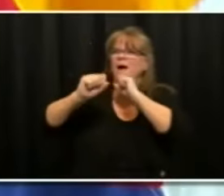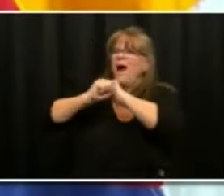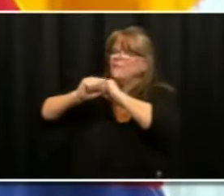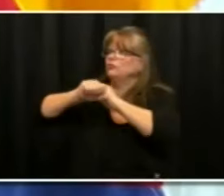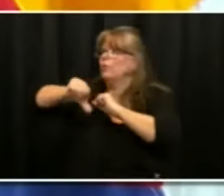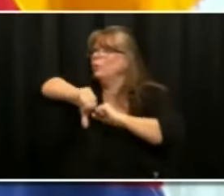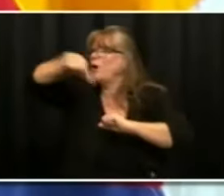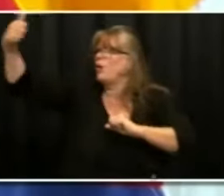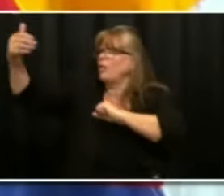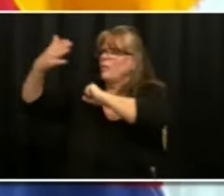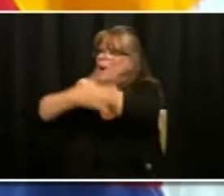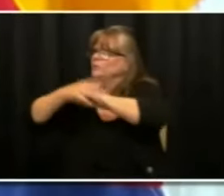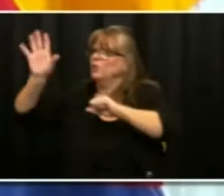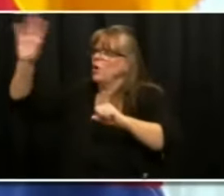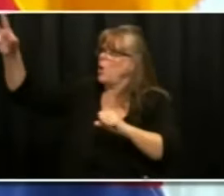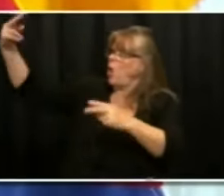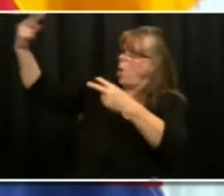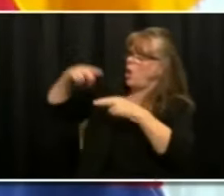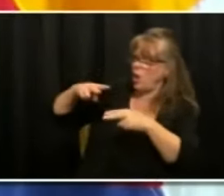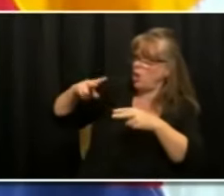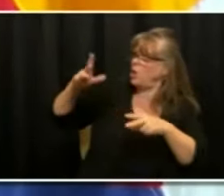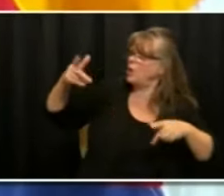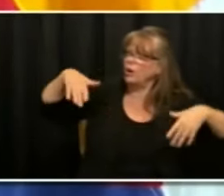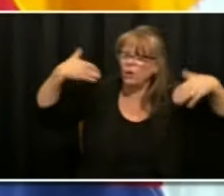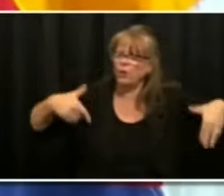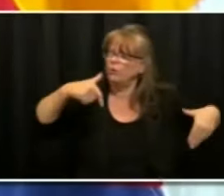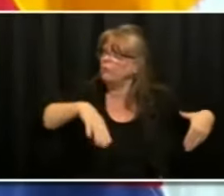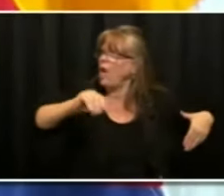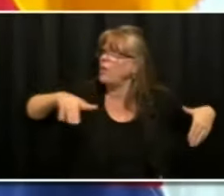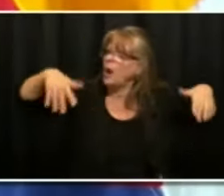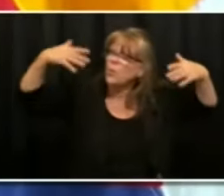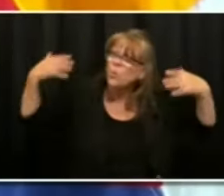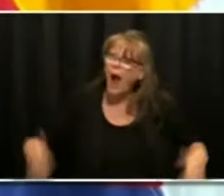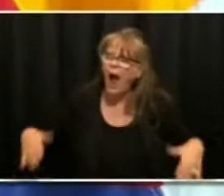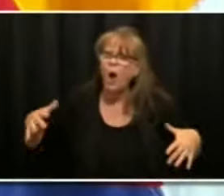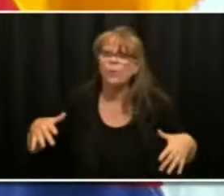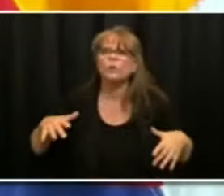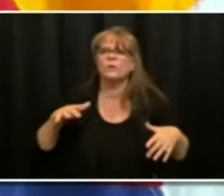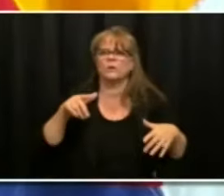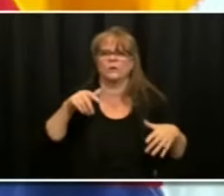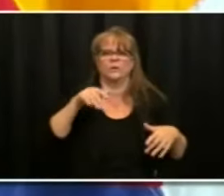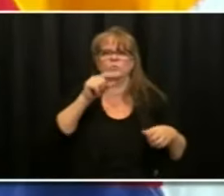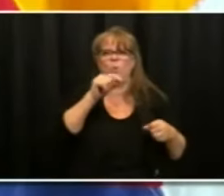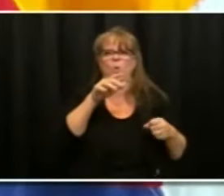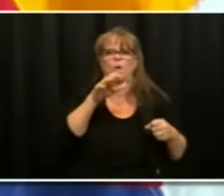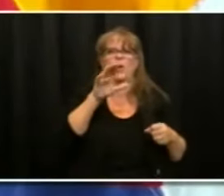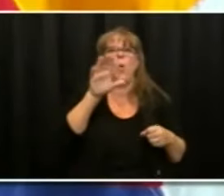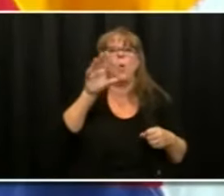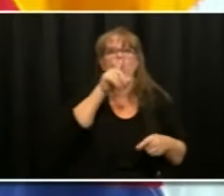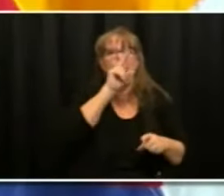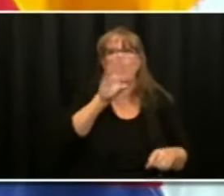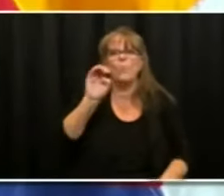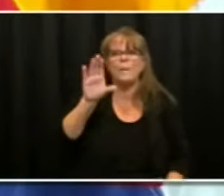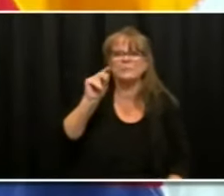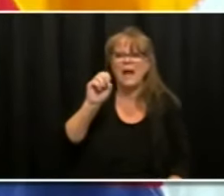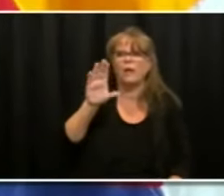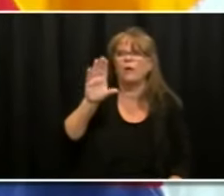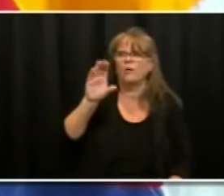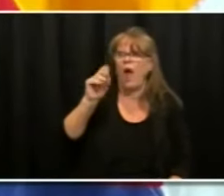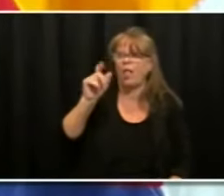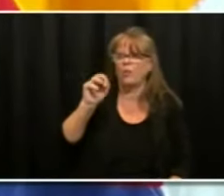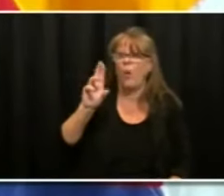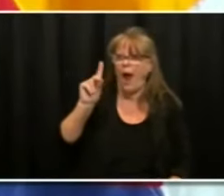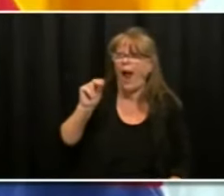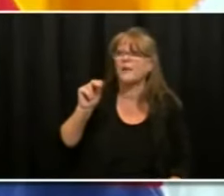directly to producers via a brand new local food commerce site, coloradoproud.com, and working with partner agencies to keep